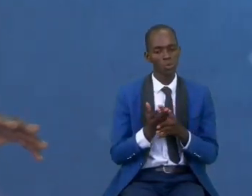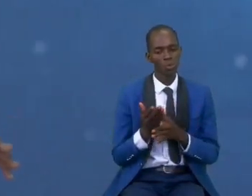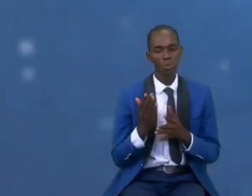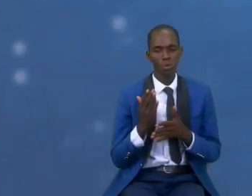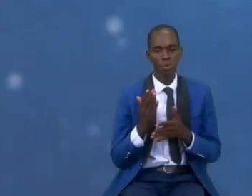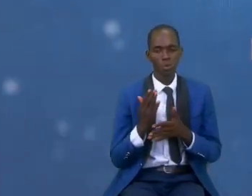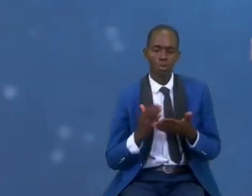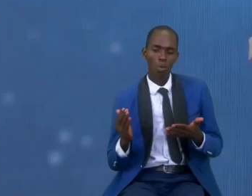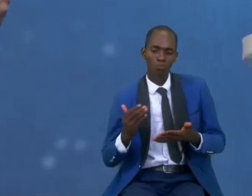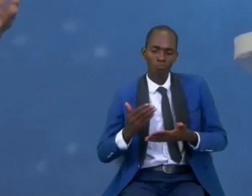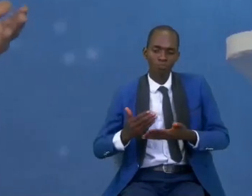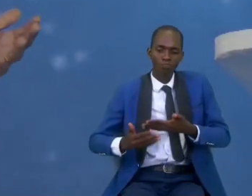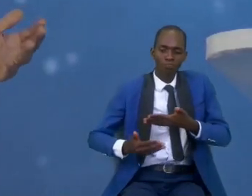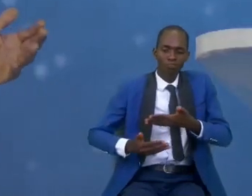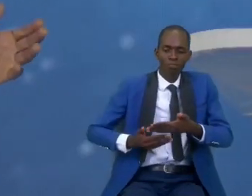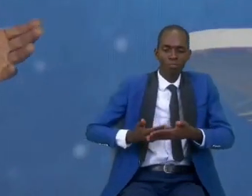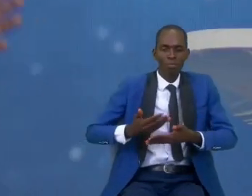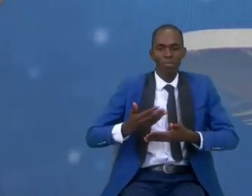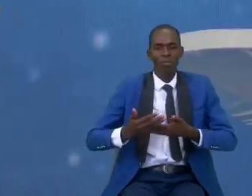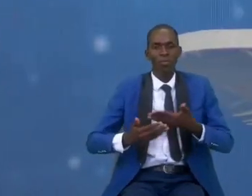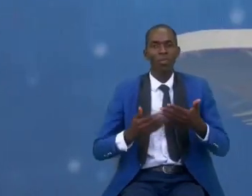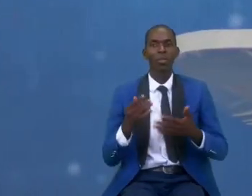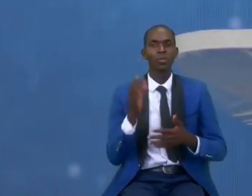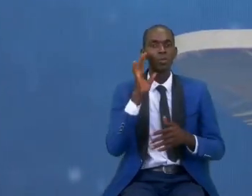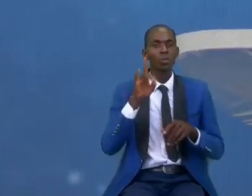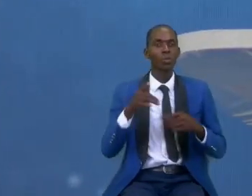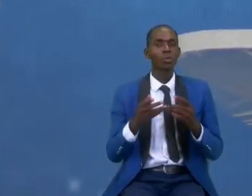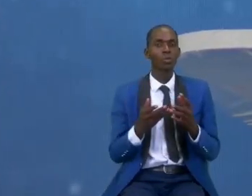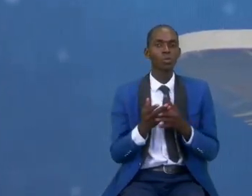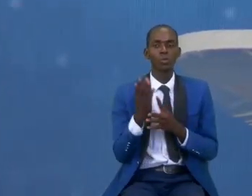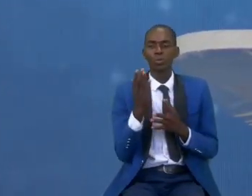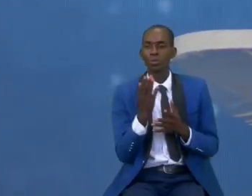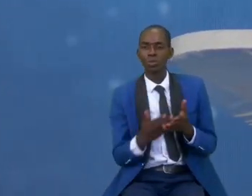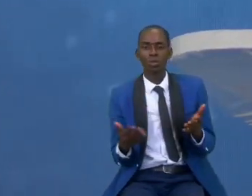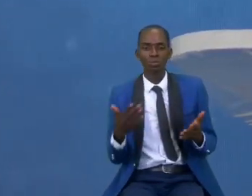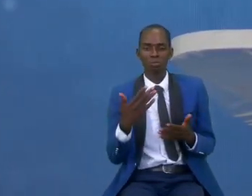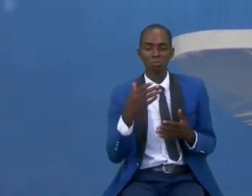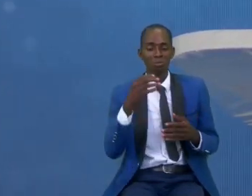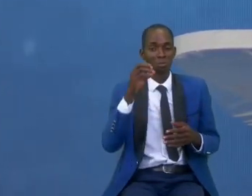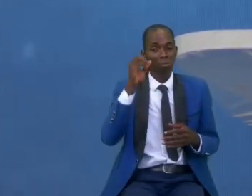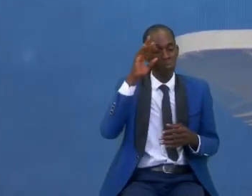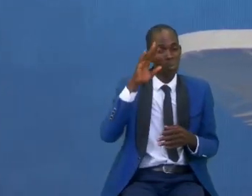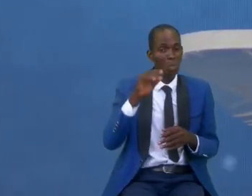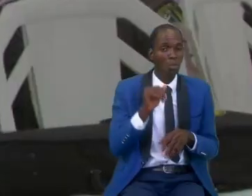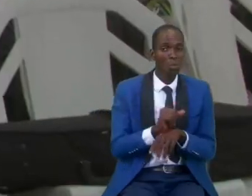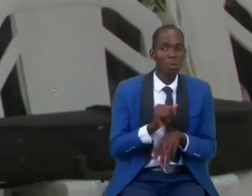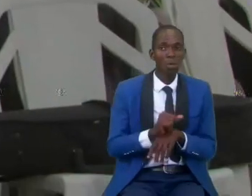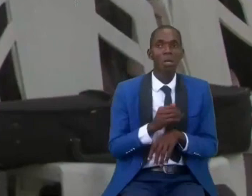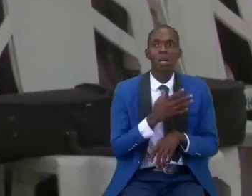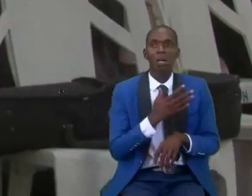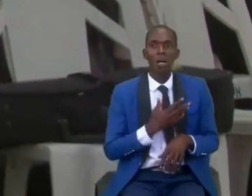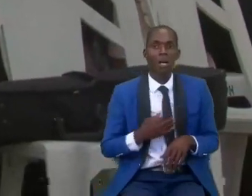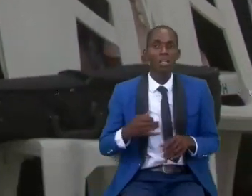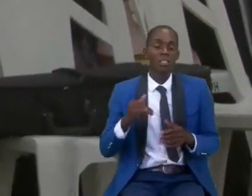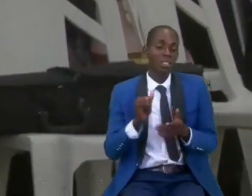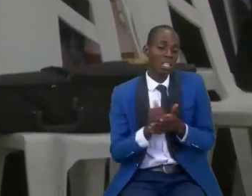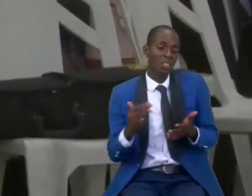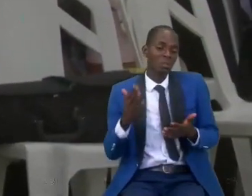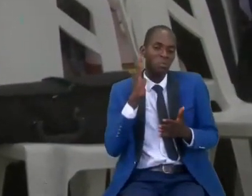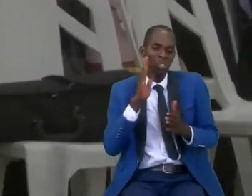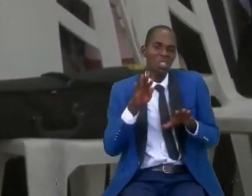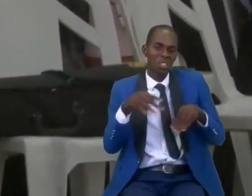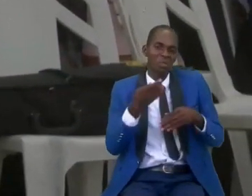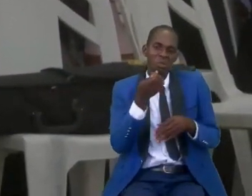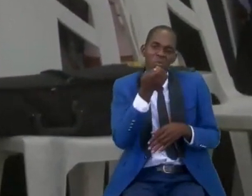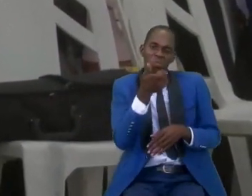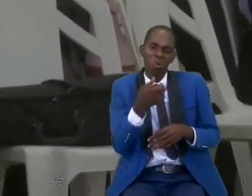through some rituals, and then you'll have some, it may be painful a little bit, but you know, you are heading for something great, that you